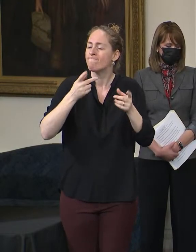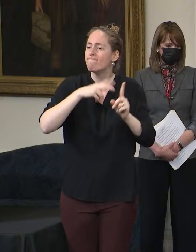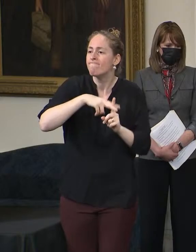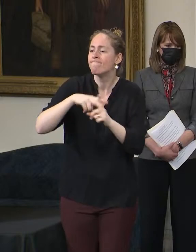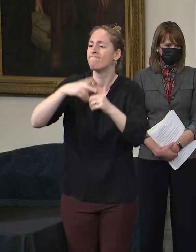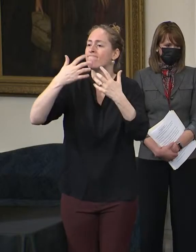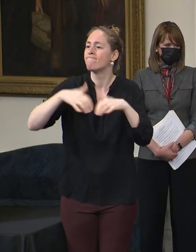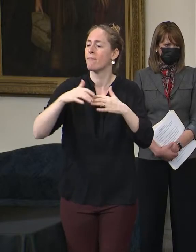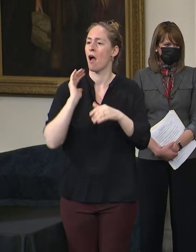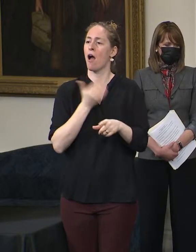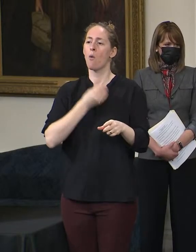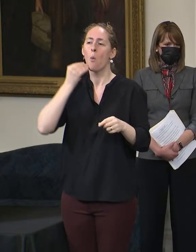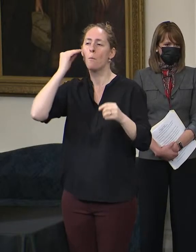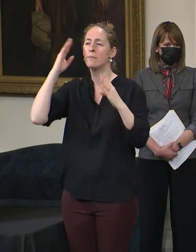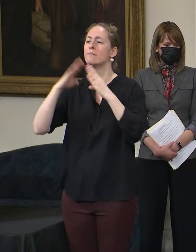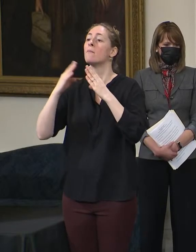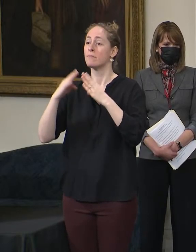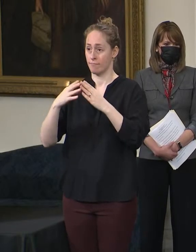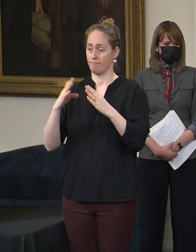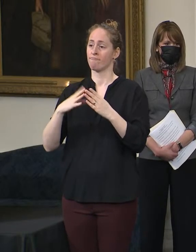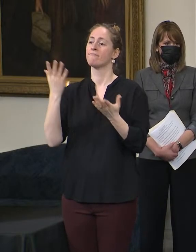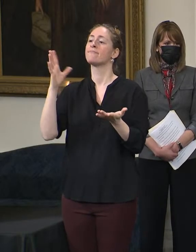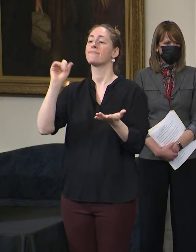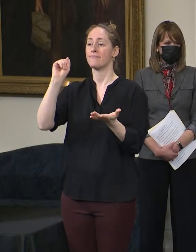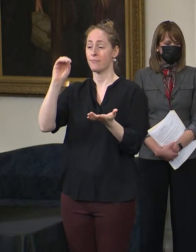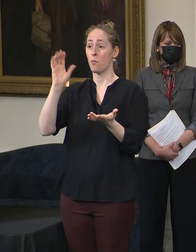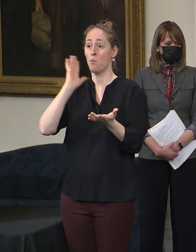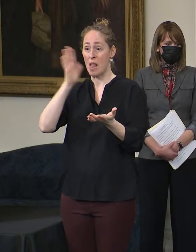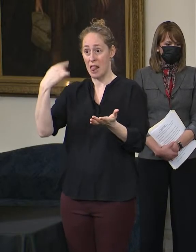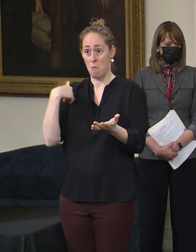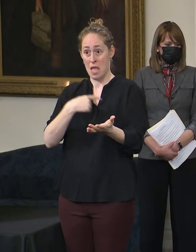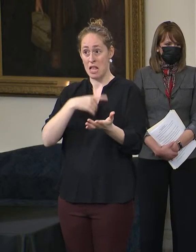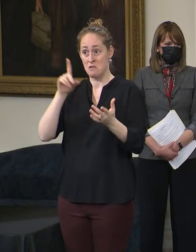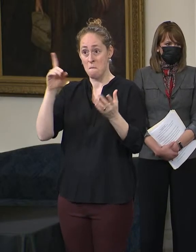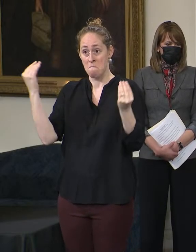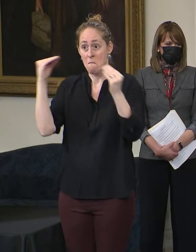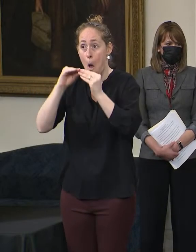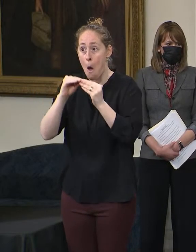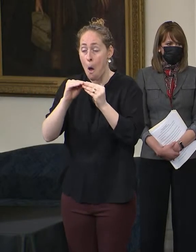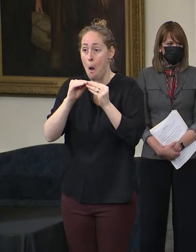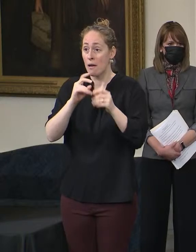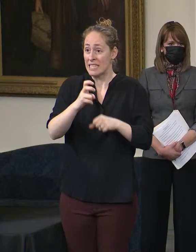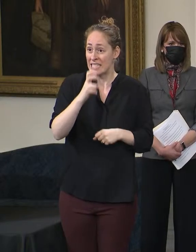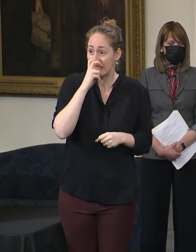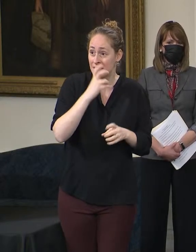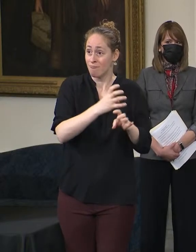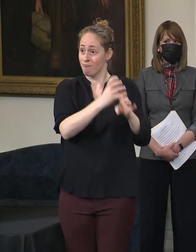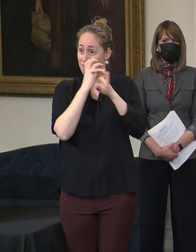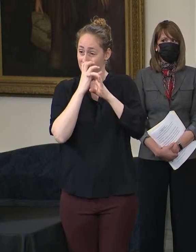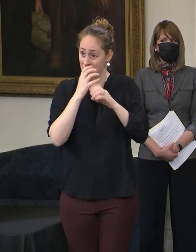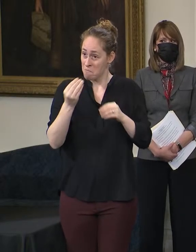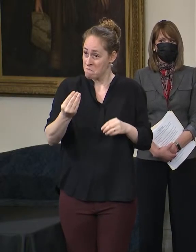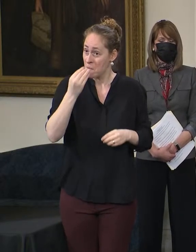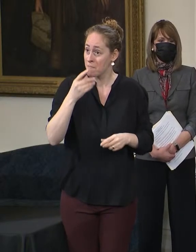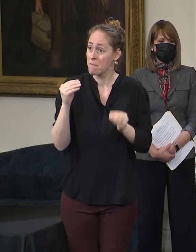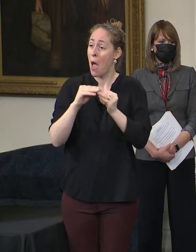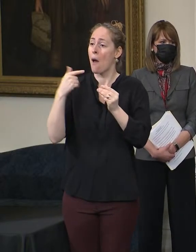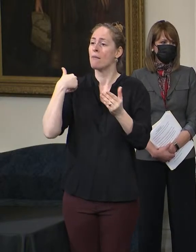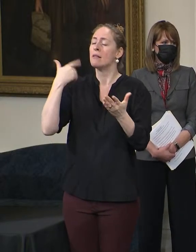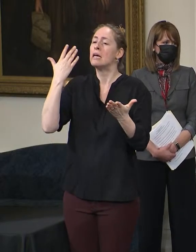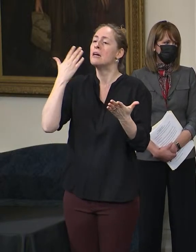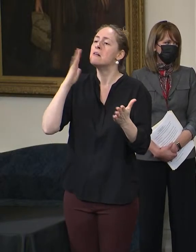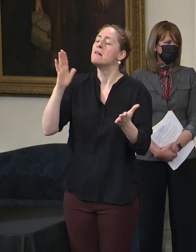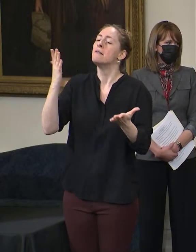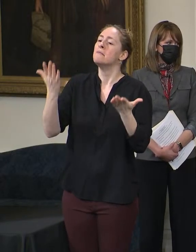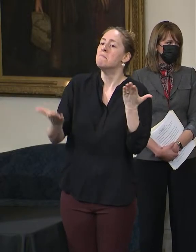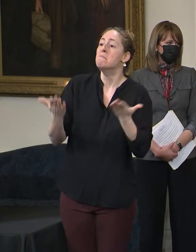most states. But that those counties do have the right to, they can't ignore the state requirements, but they can be more restrictive if they believe